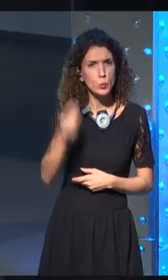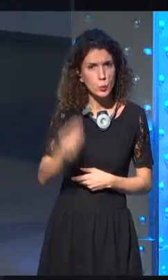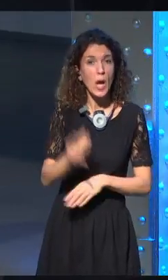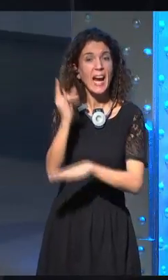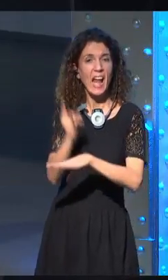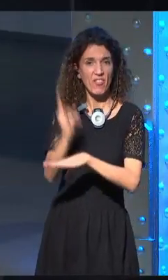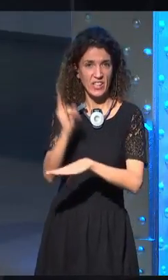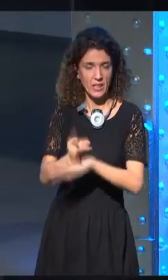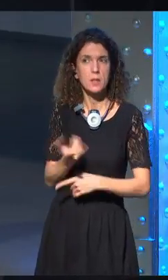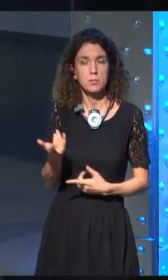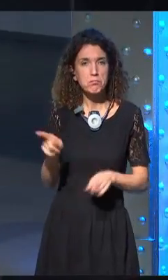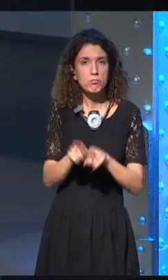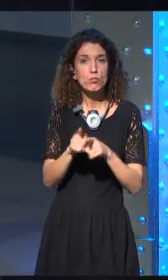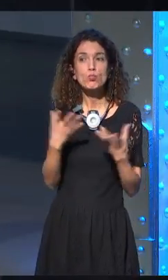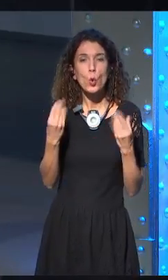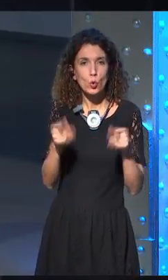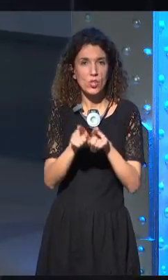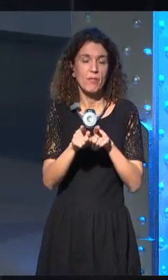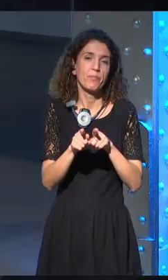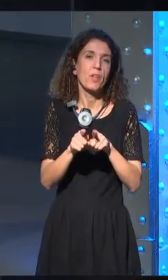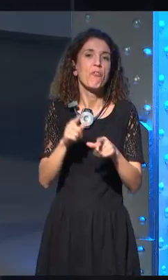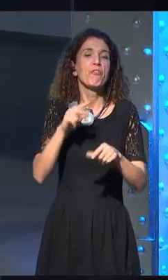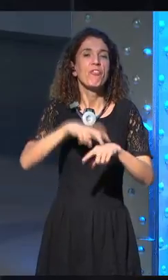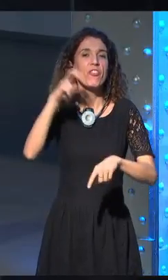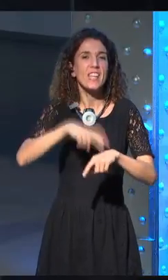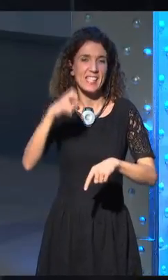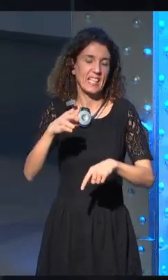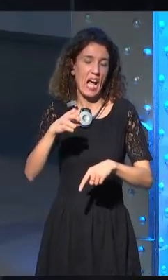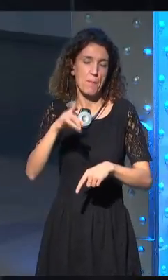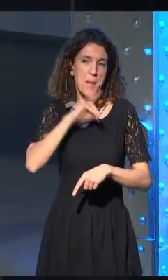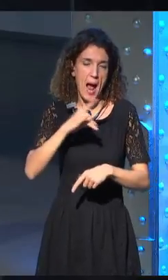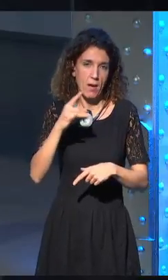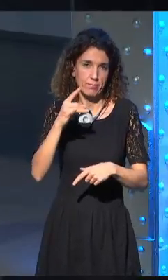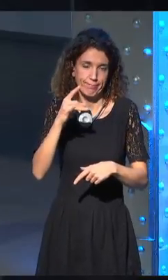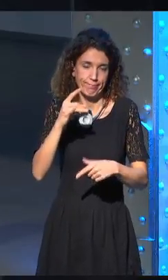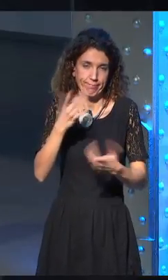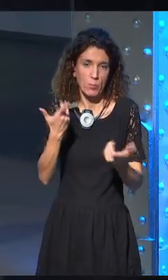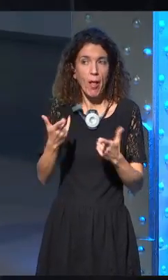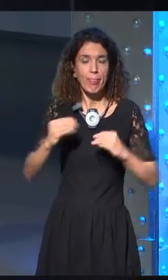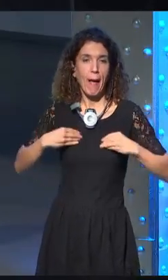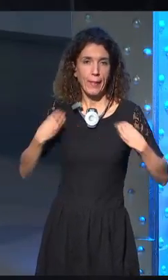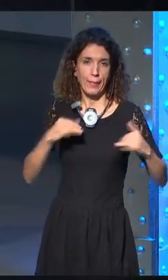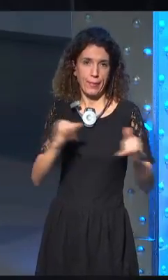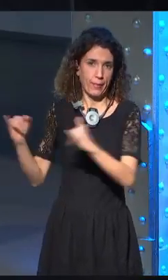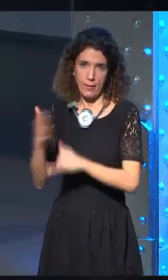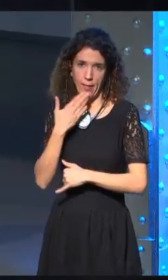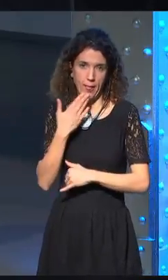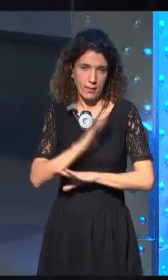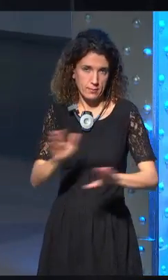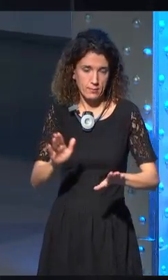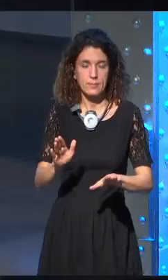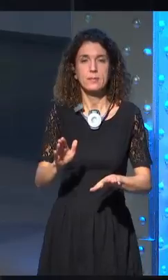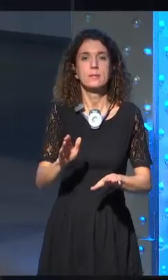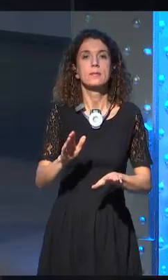the physics is wrong, but if you overlook that, it's very entertaining. The space station, they did a